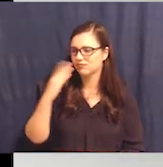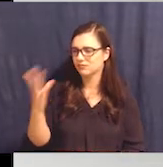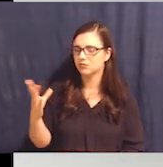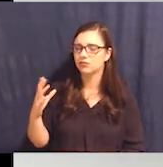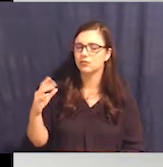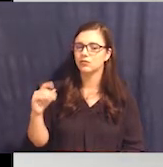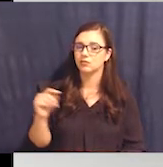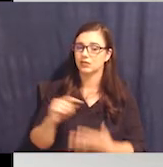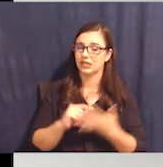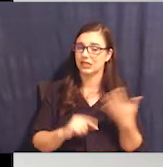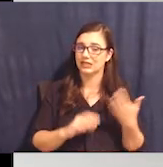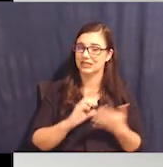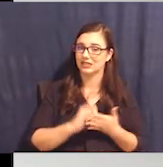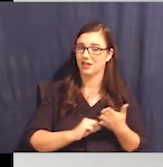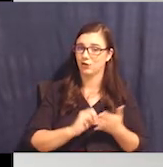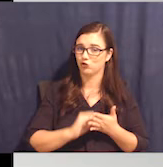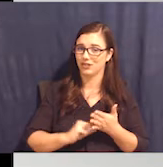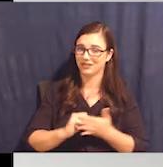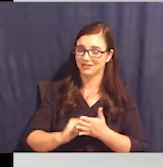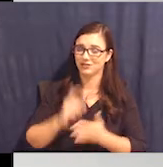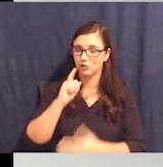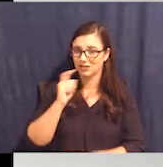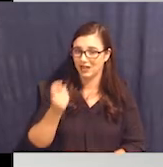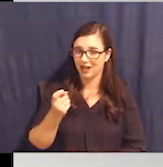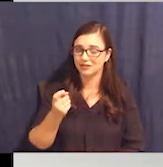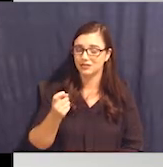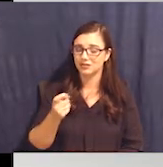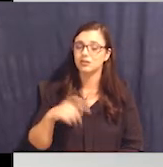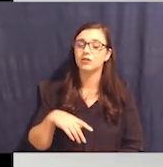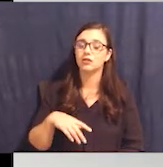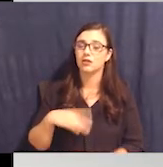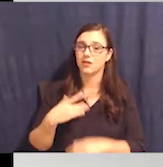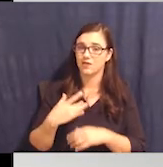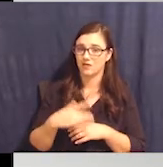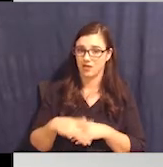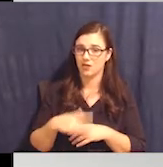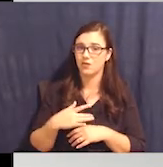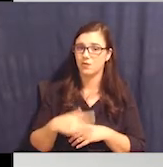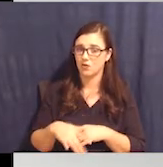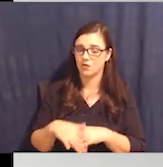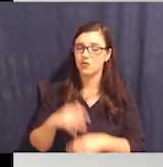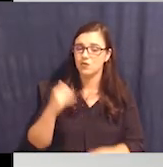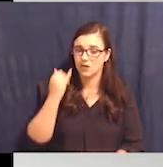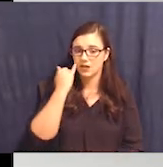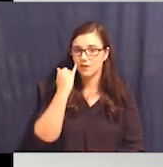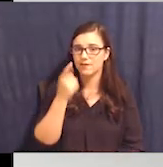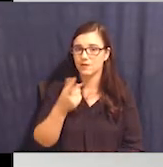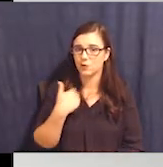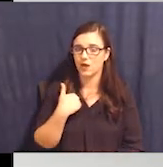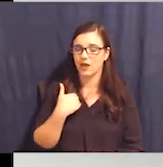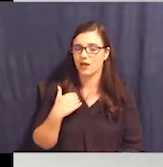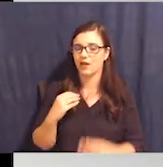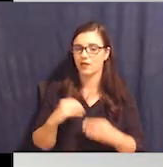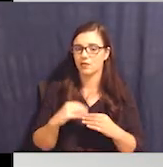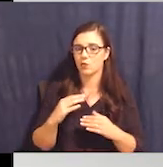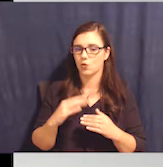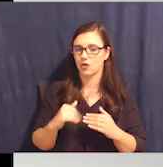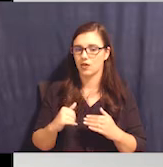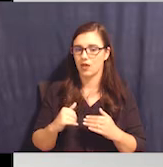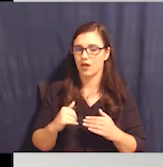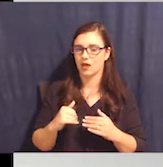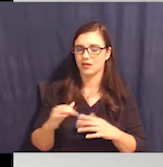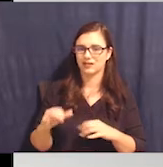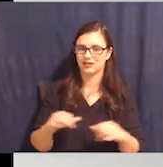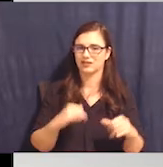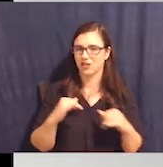note, these deductions are available if you have more